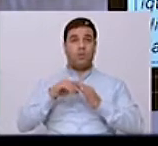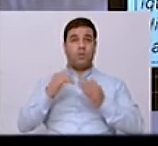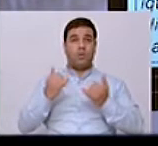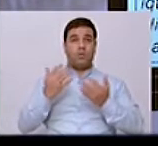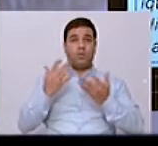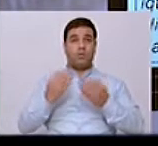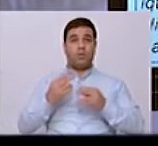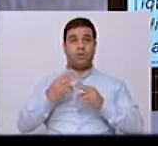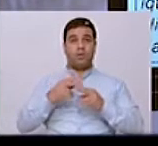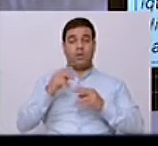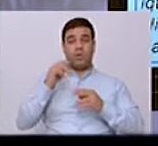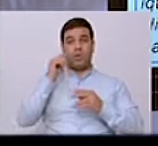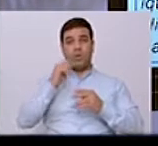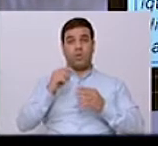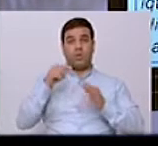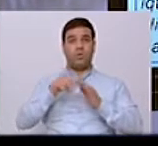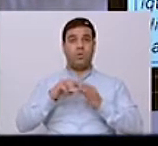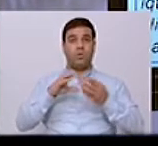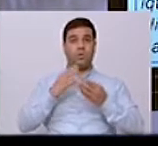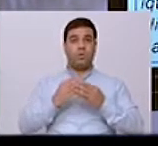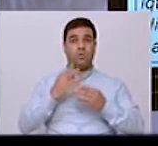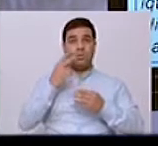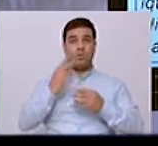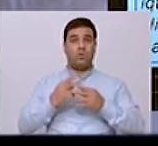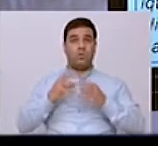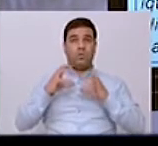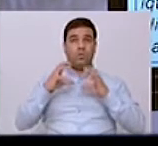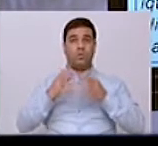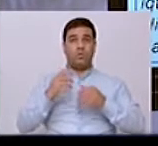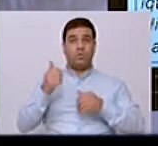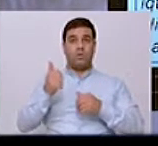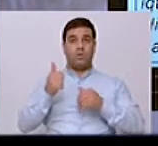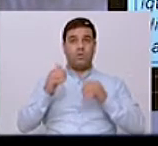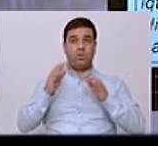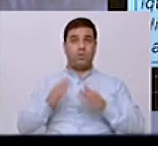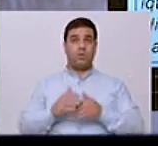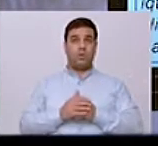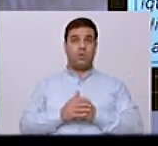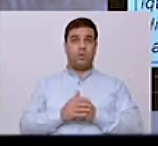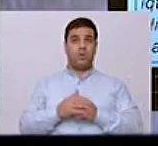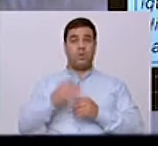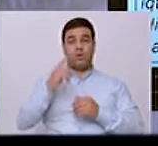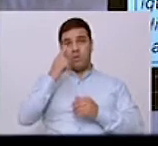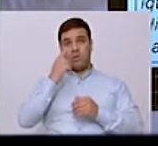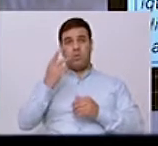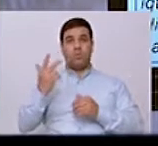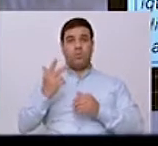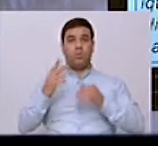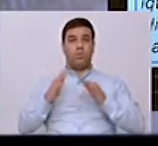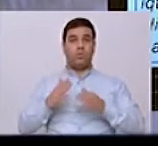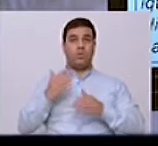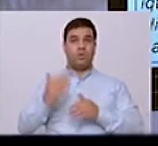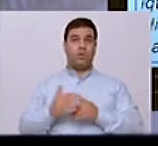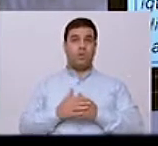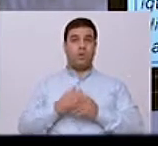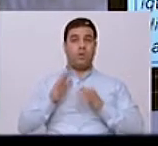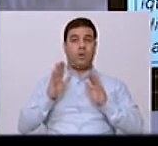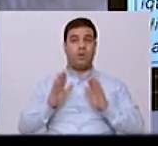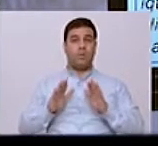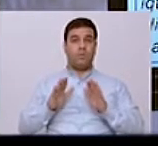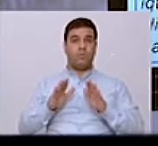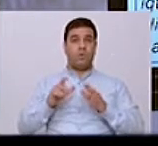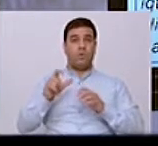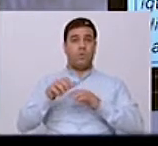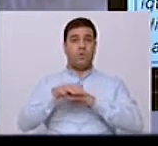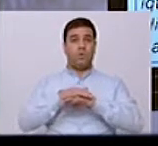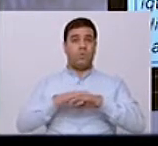vaqtda Xitoy yalpi ichki mahsulot hajmiga ko'ra dunyoda 1-chi o'rinni egallasa, Hindiston 3-chi o'rinni egallaydi. Ammo